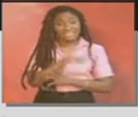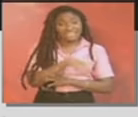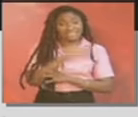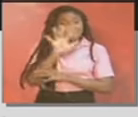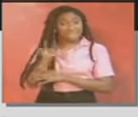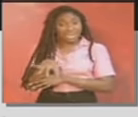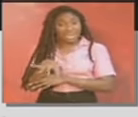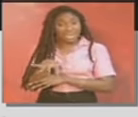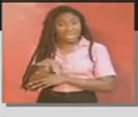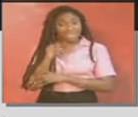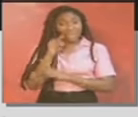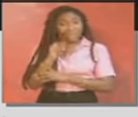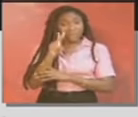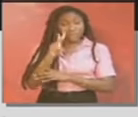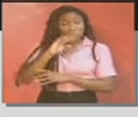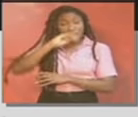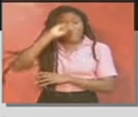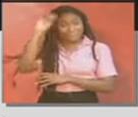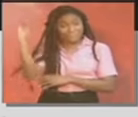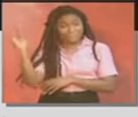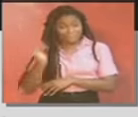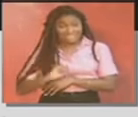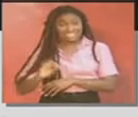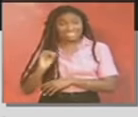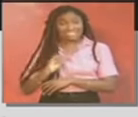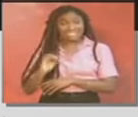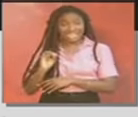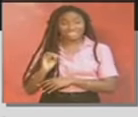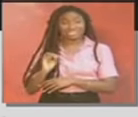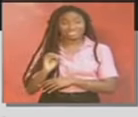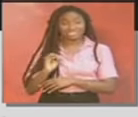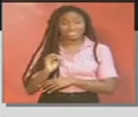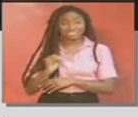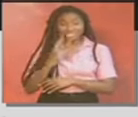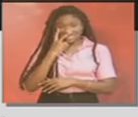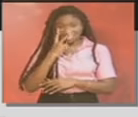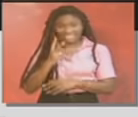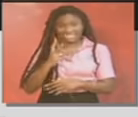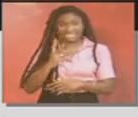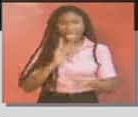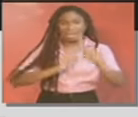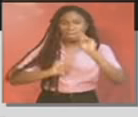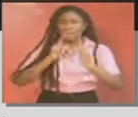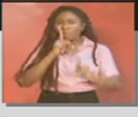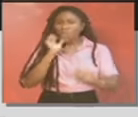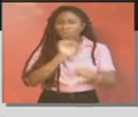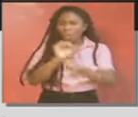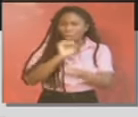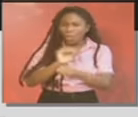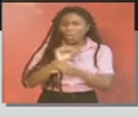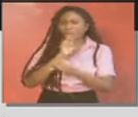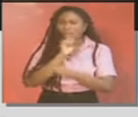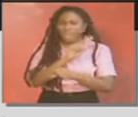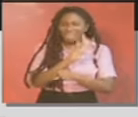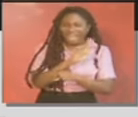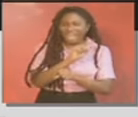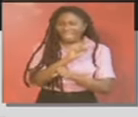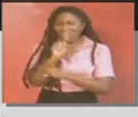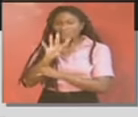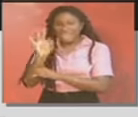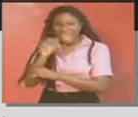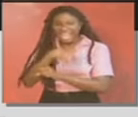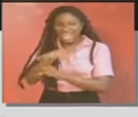55.2% of the total COVID cases fall into that working adult age group of 25 to 49 years of